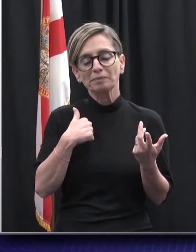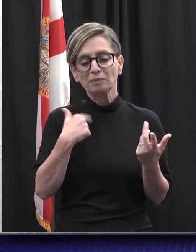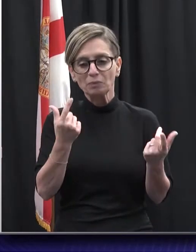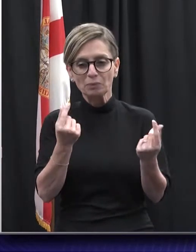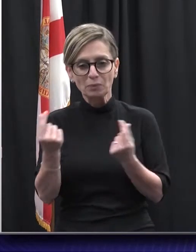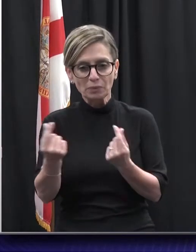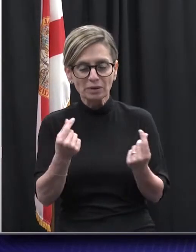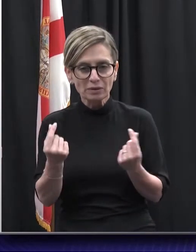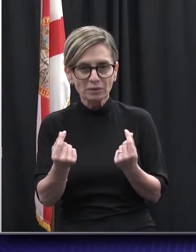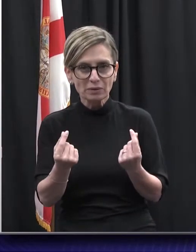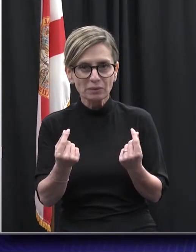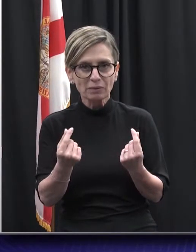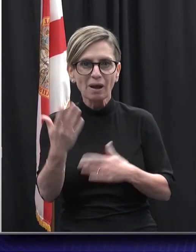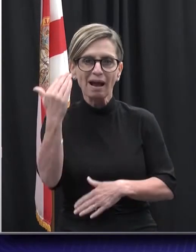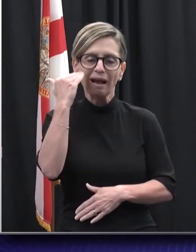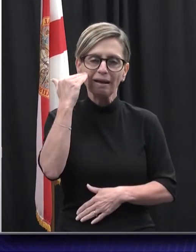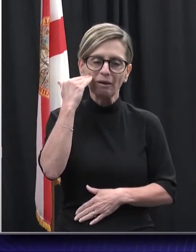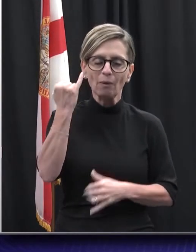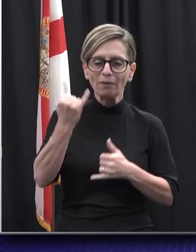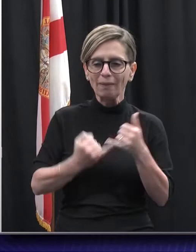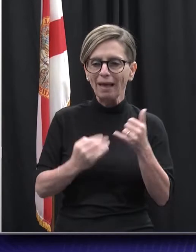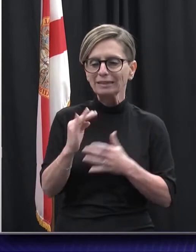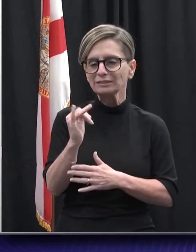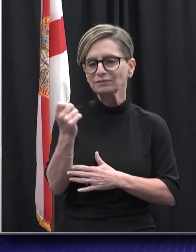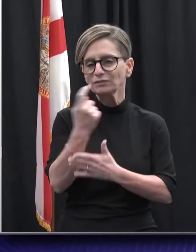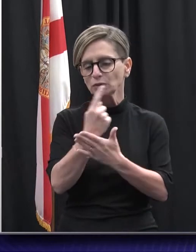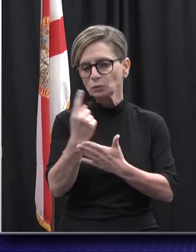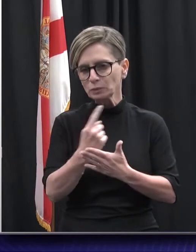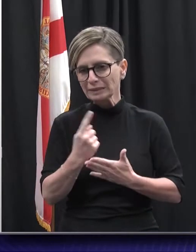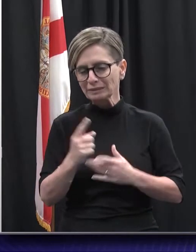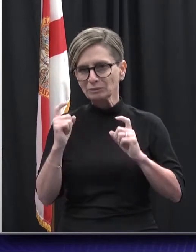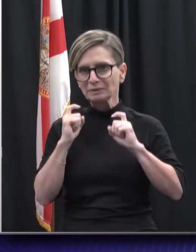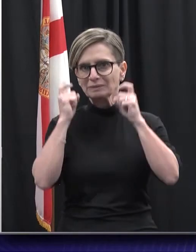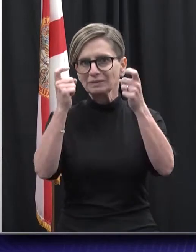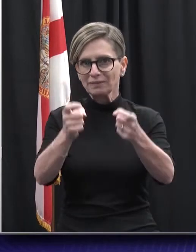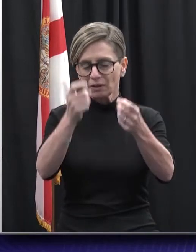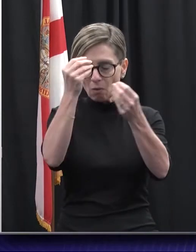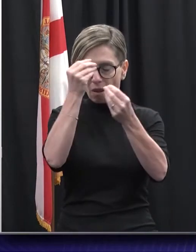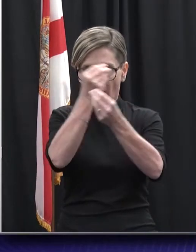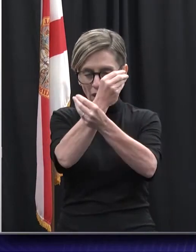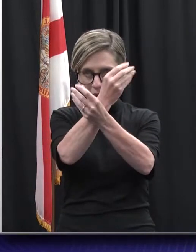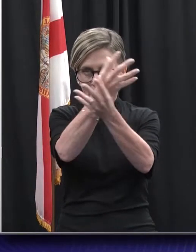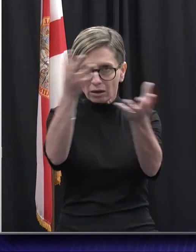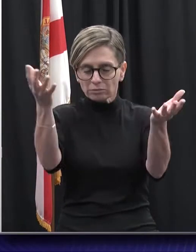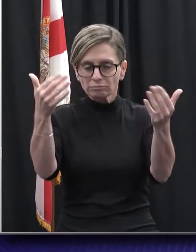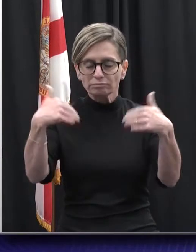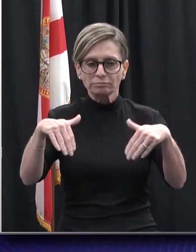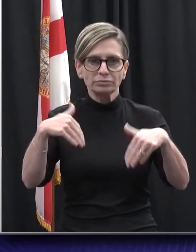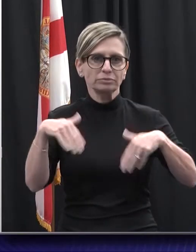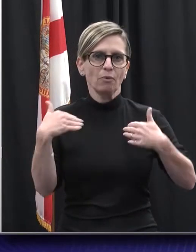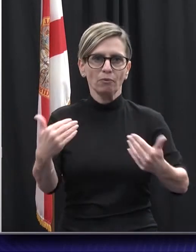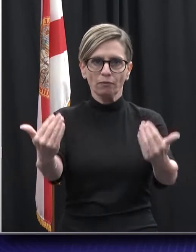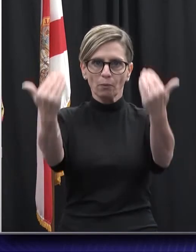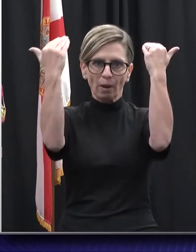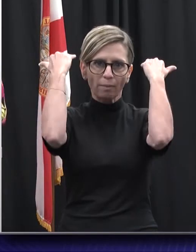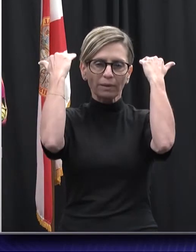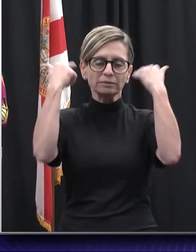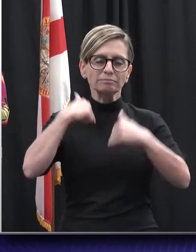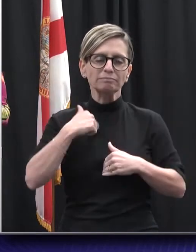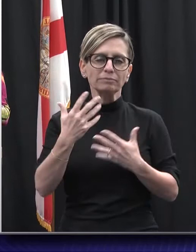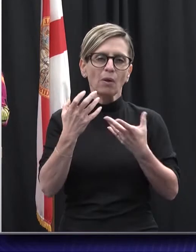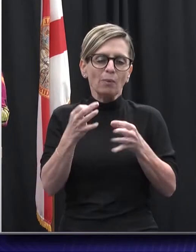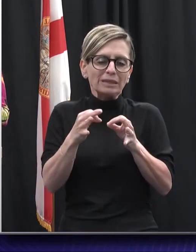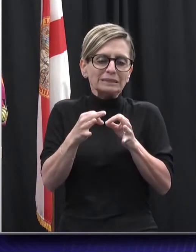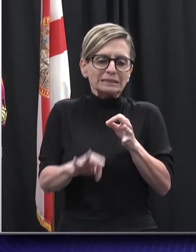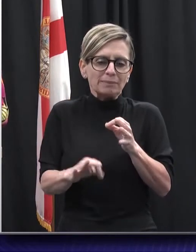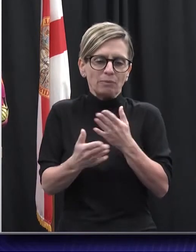I know that over the last couple of weeks you've all been given a lot of information and it's overwhelming. So I just want to try to simplify some things today and put